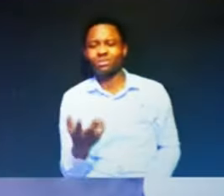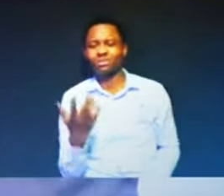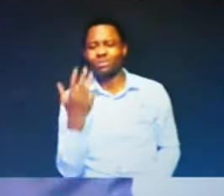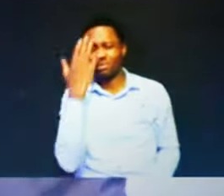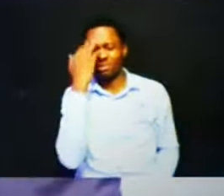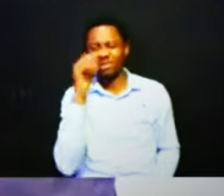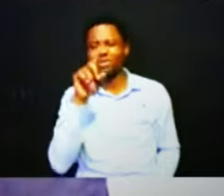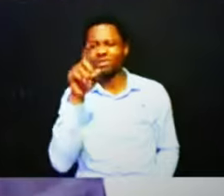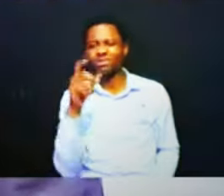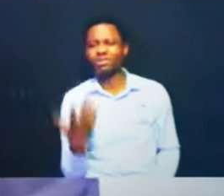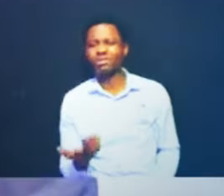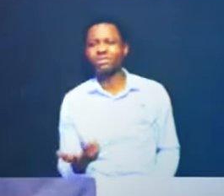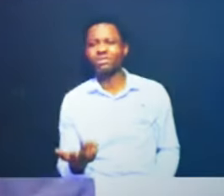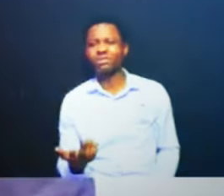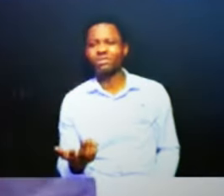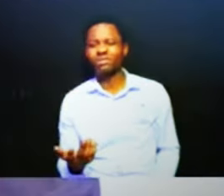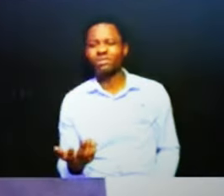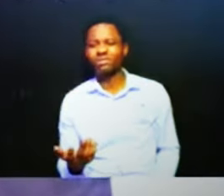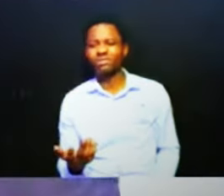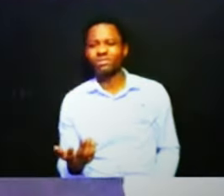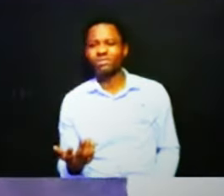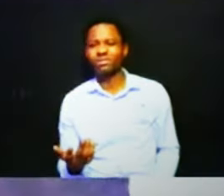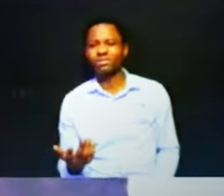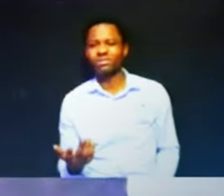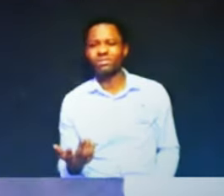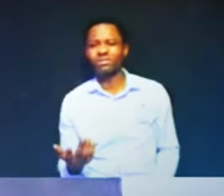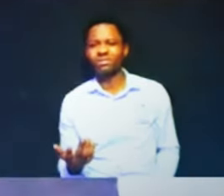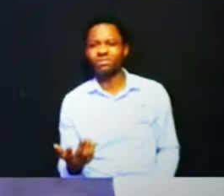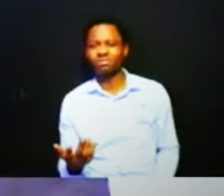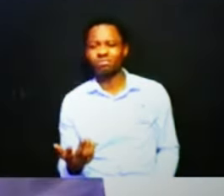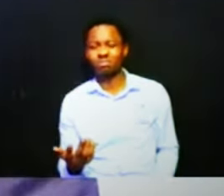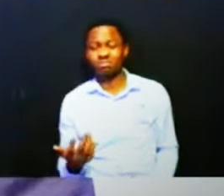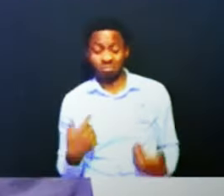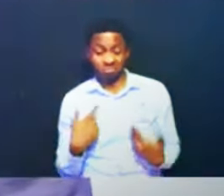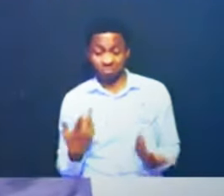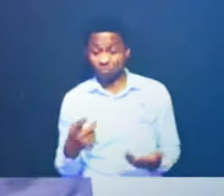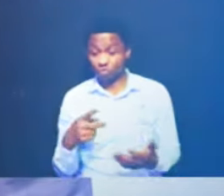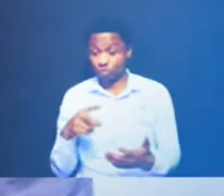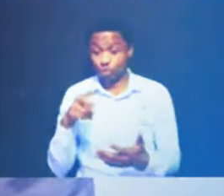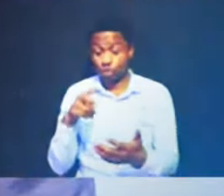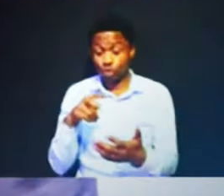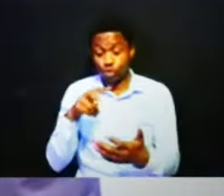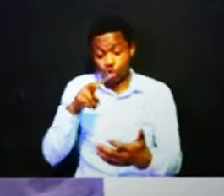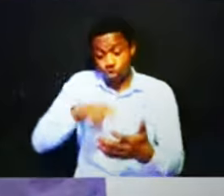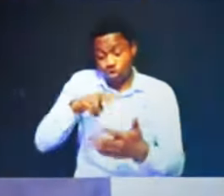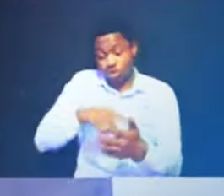Why? You know, we have been speaking from Luke chapter